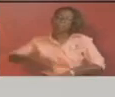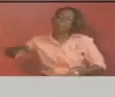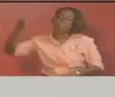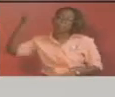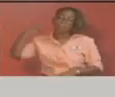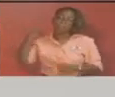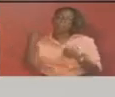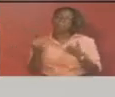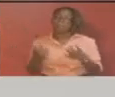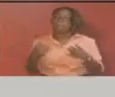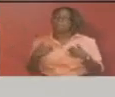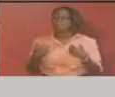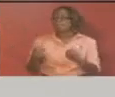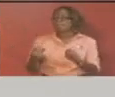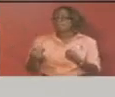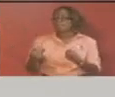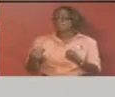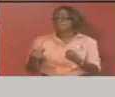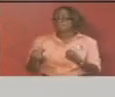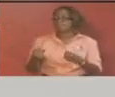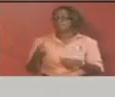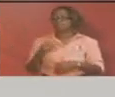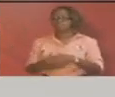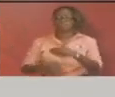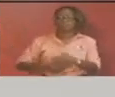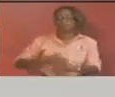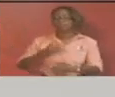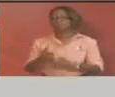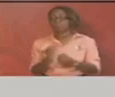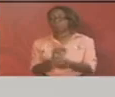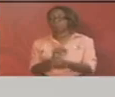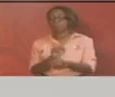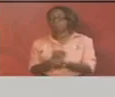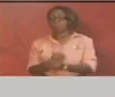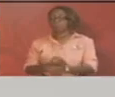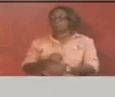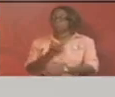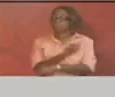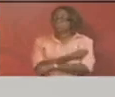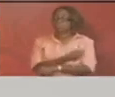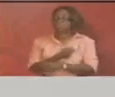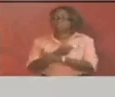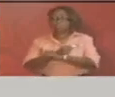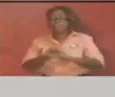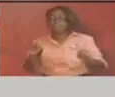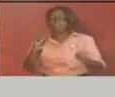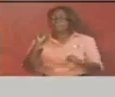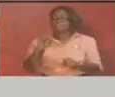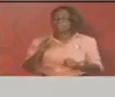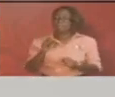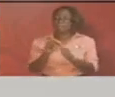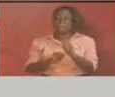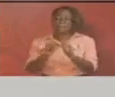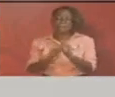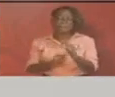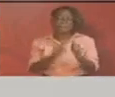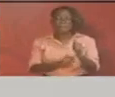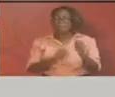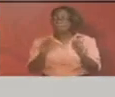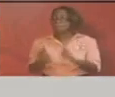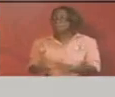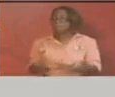confidence in the regulatory process. We will get the vaccines, we are able to distribute it, but we need every person that it is offered to accept